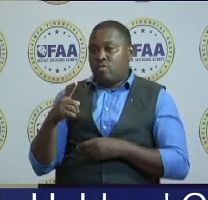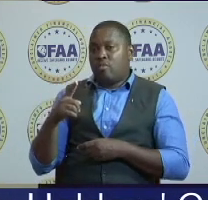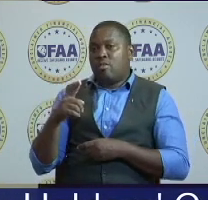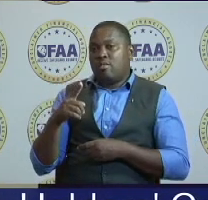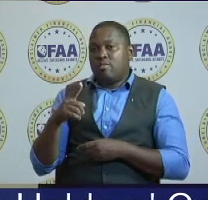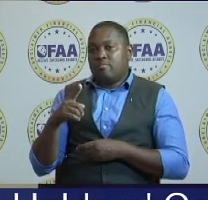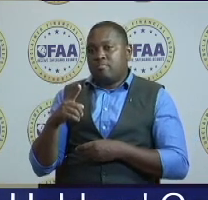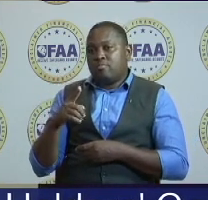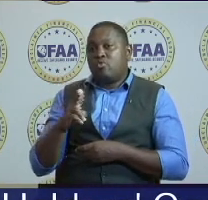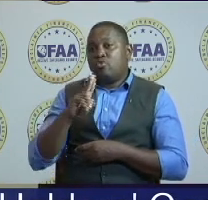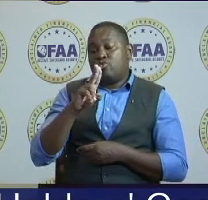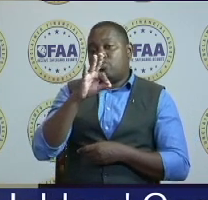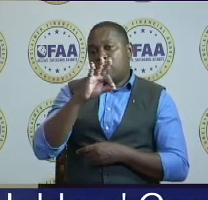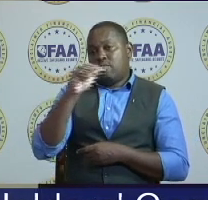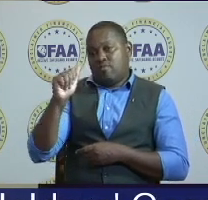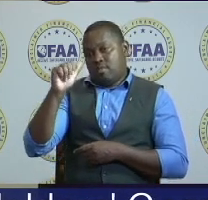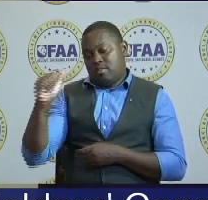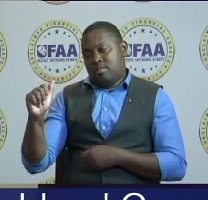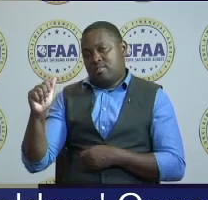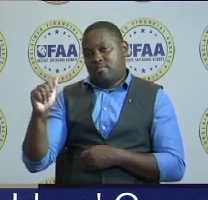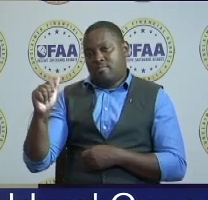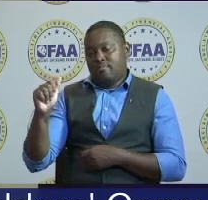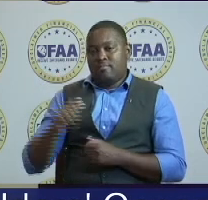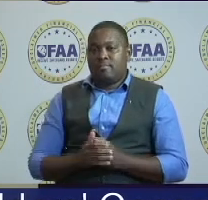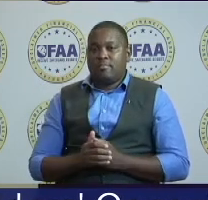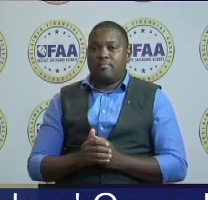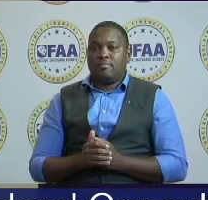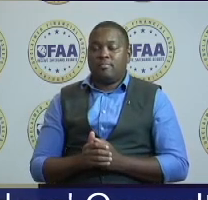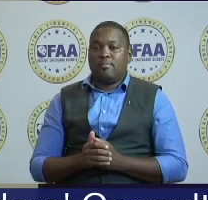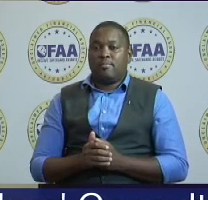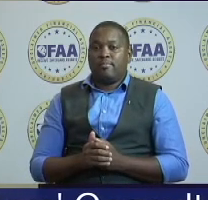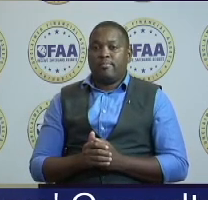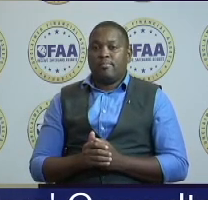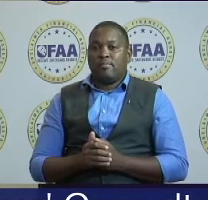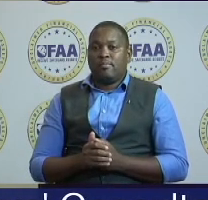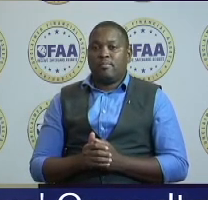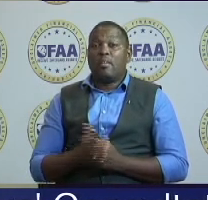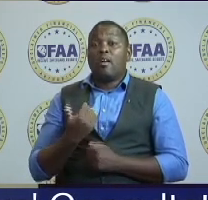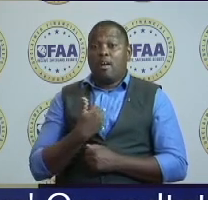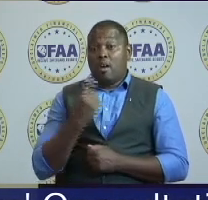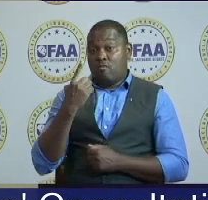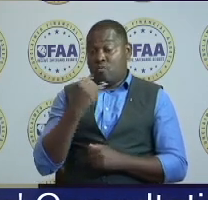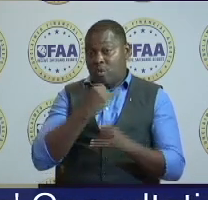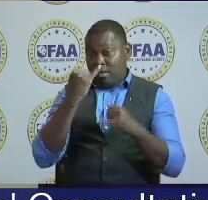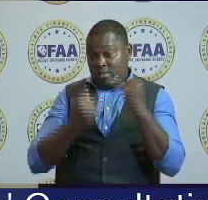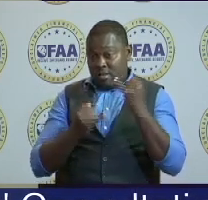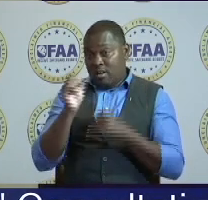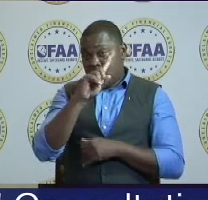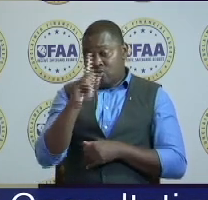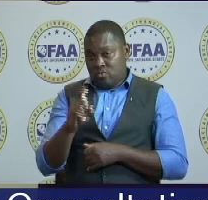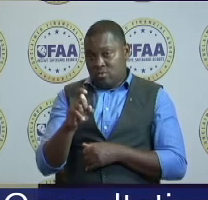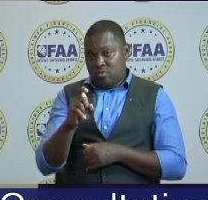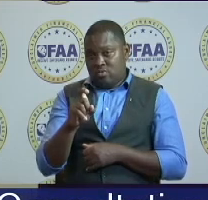unclaimed financial asset trust funds and including overseeing compliance. So we've got one last question here that will sort of